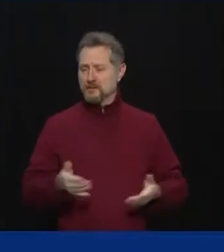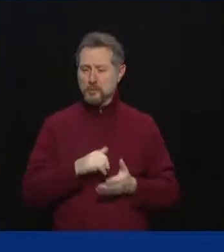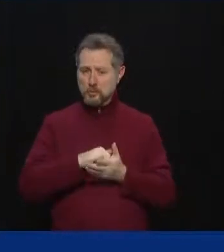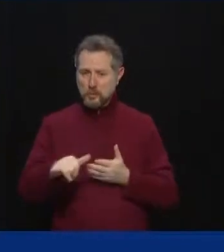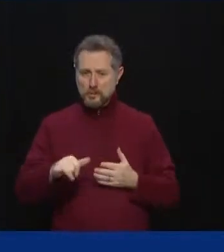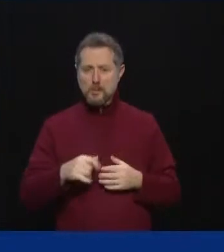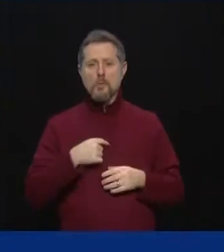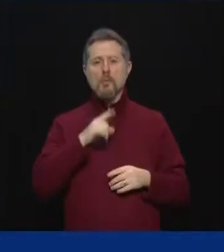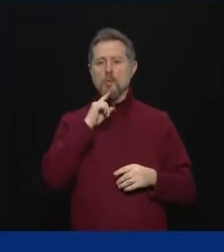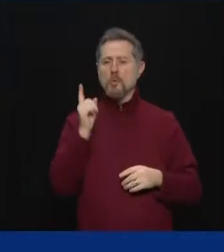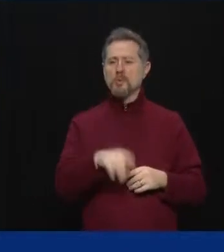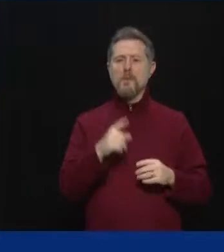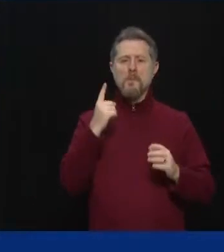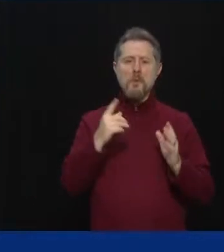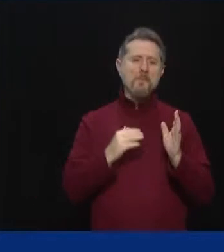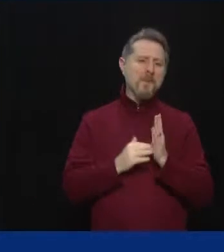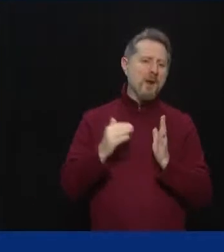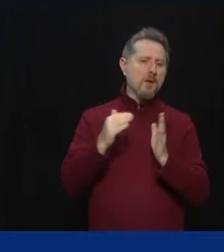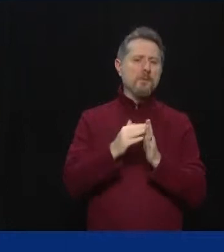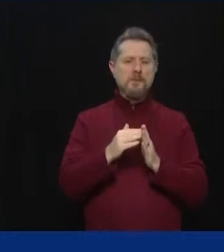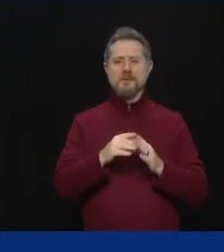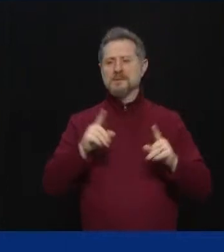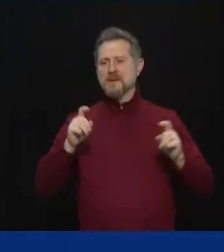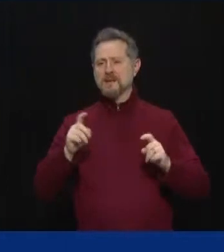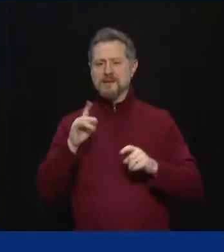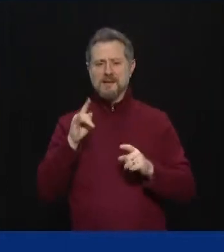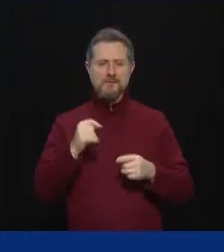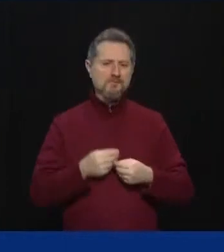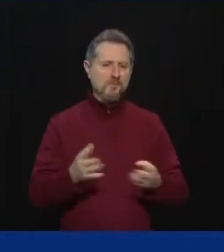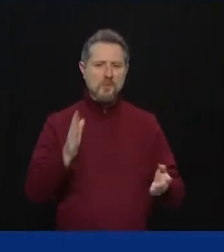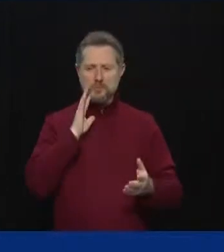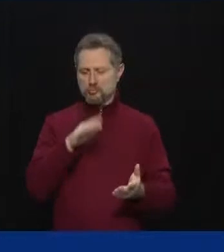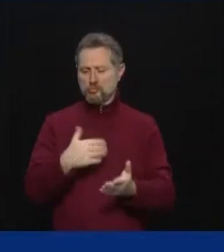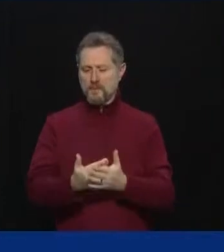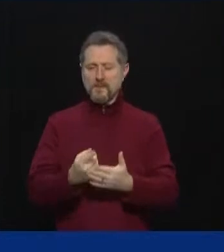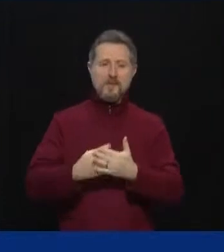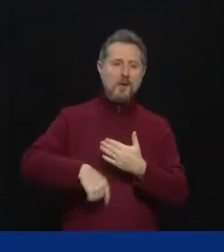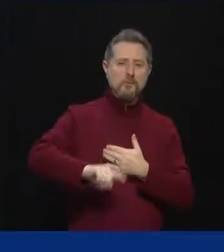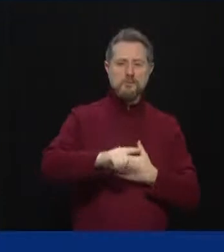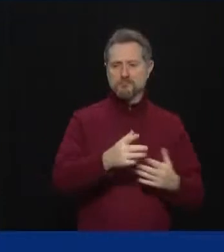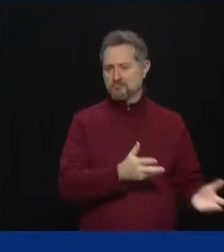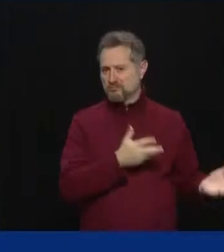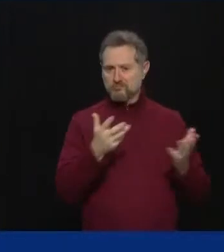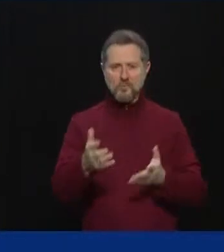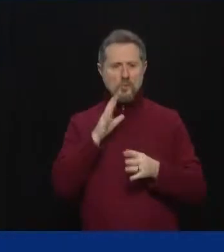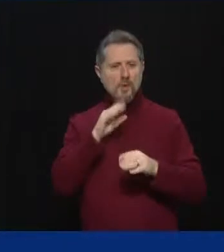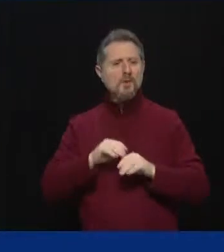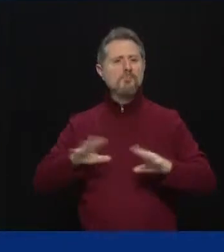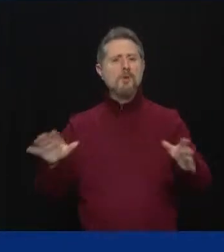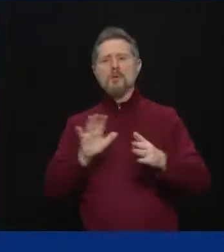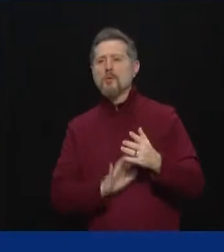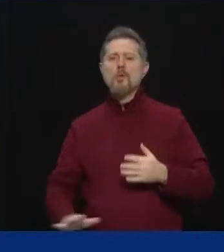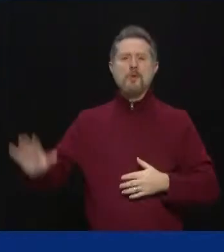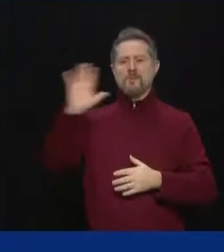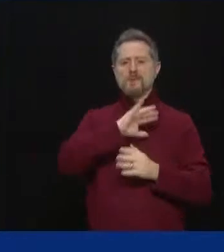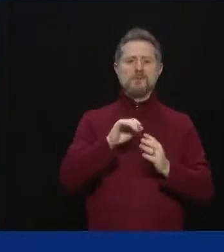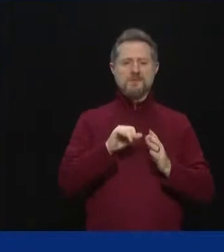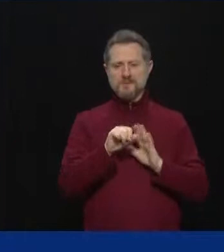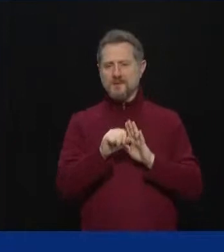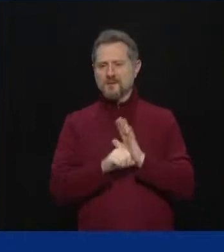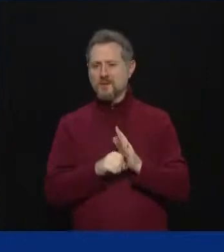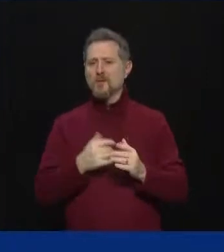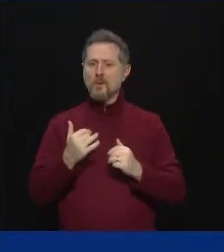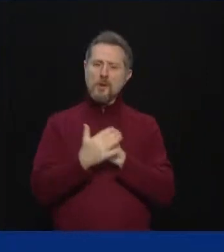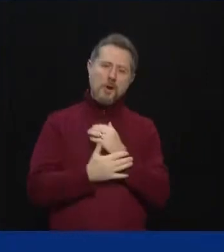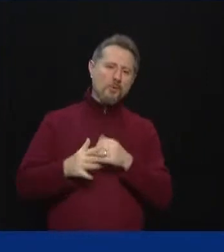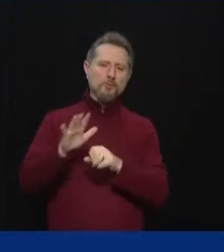1 million test kits. They should be coming mid next week. We'll be getting those out to the counties. I want the county health departments to be ready for this.